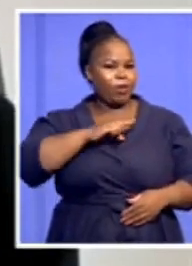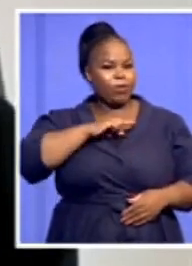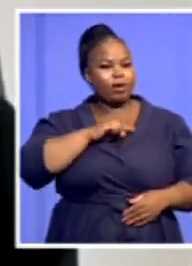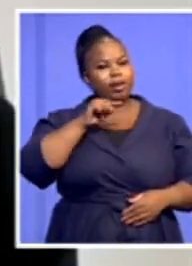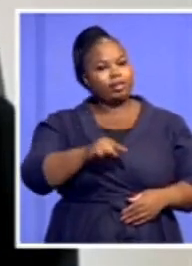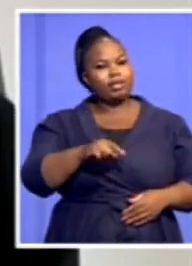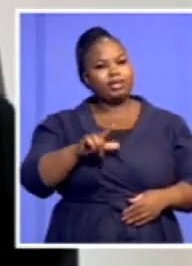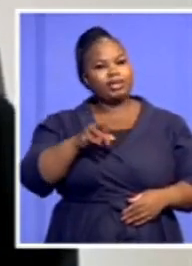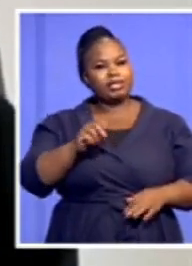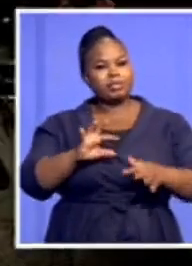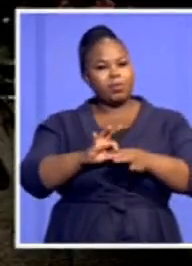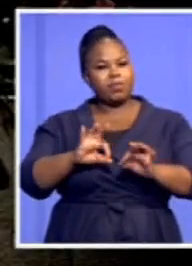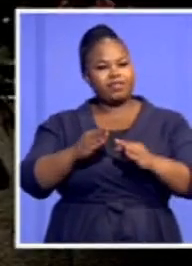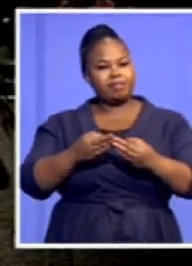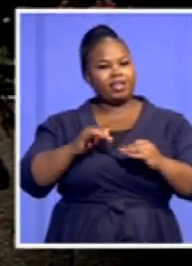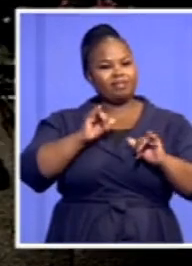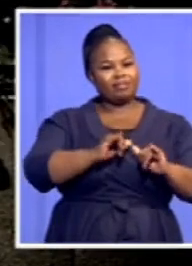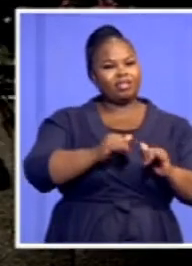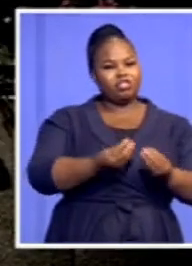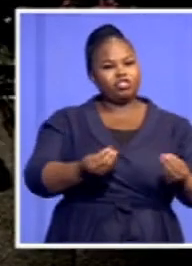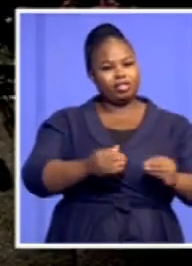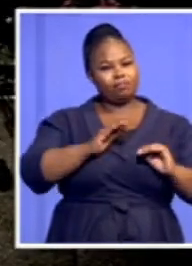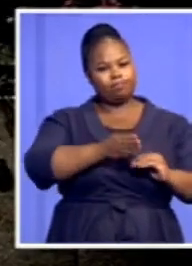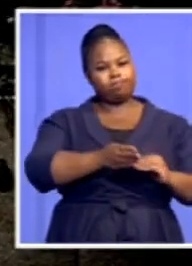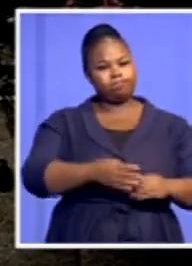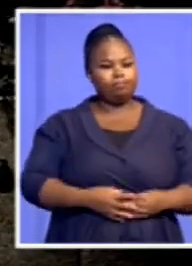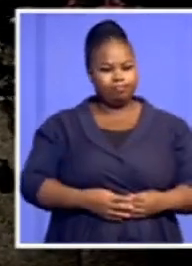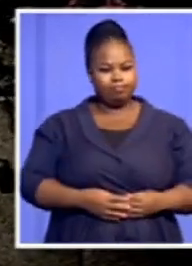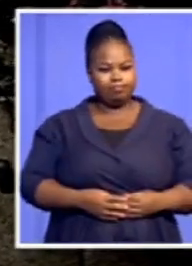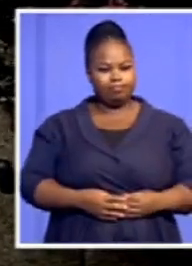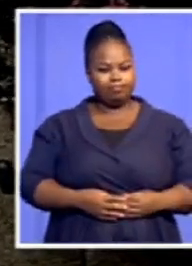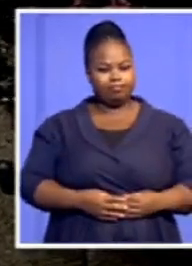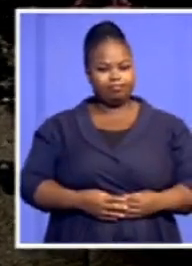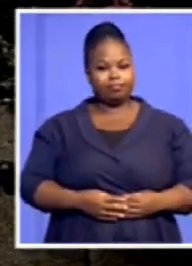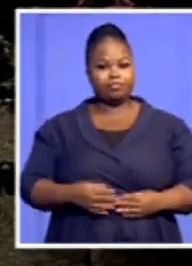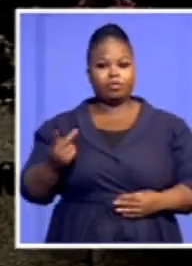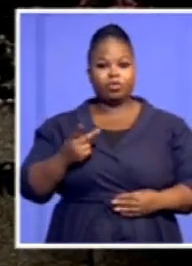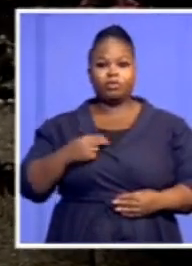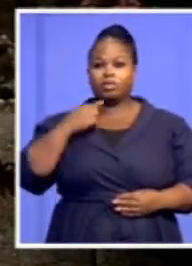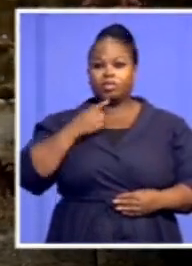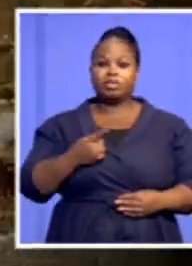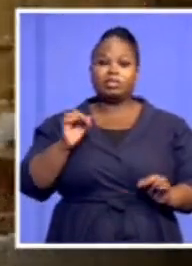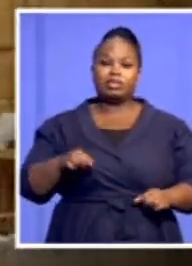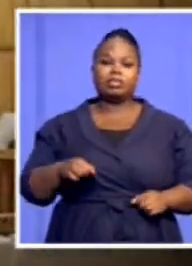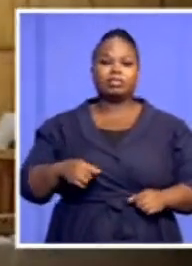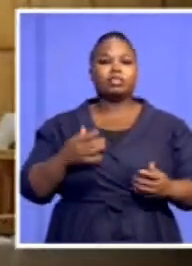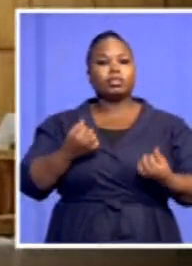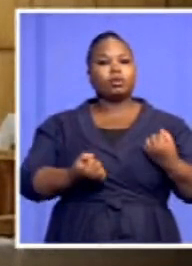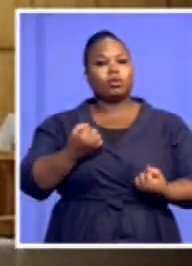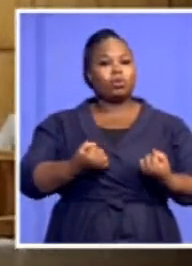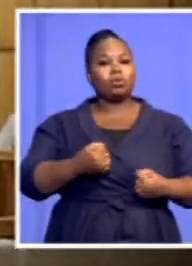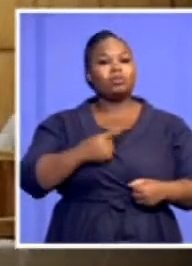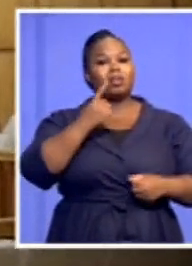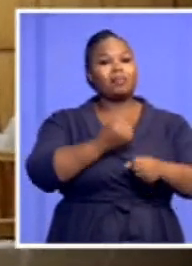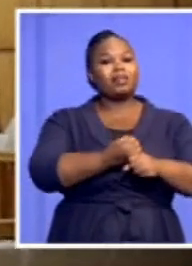and that his children are in their home. Bickerton also indicating that while the civil trial is scheduled only for next year, an